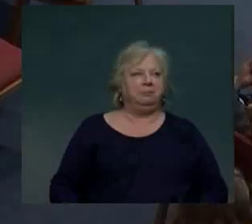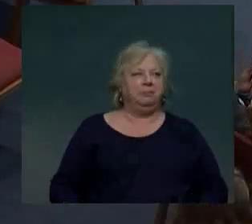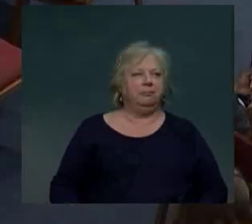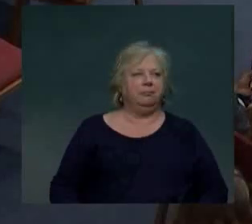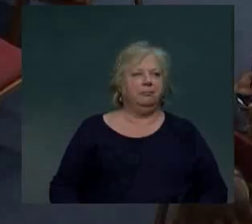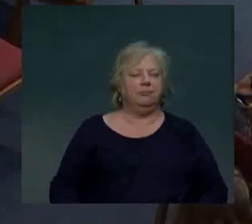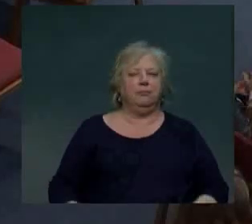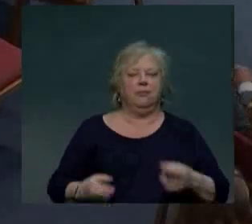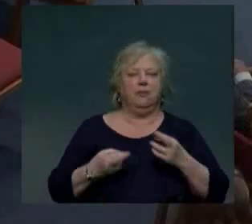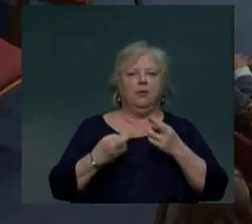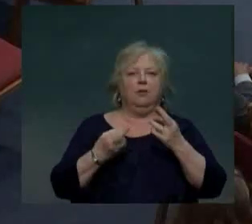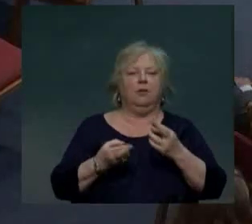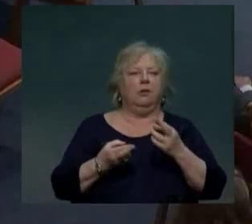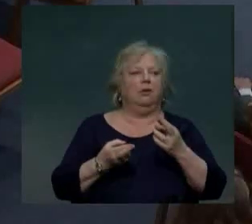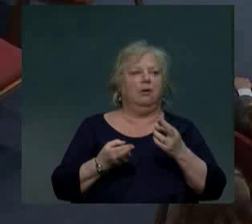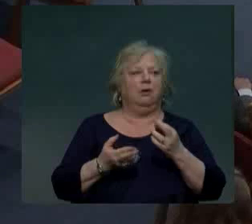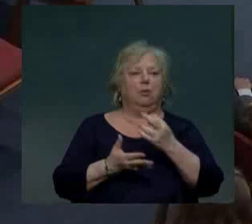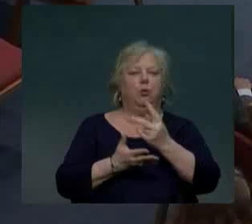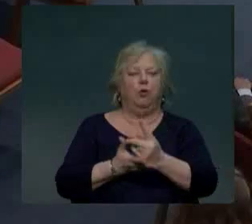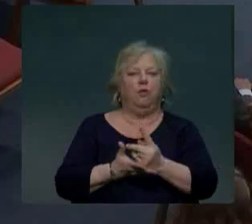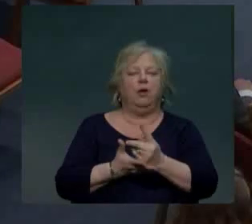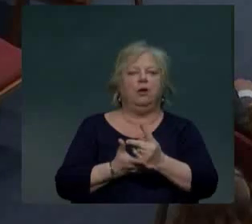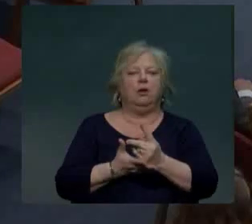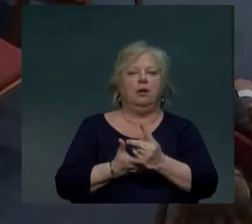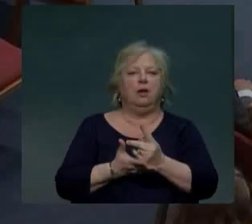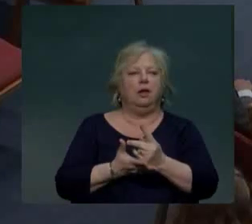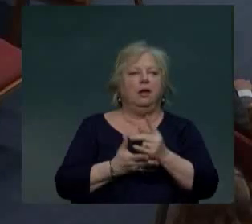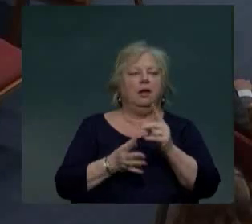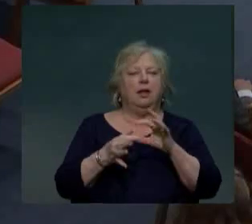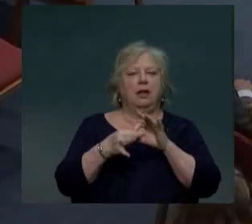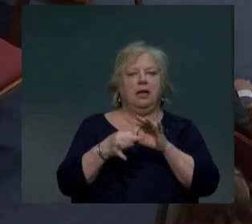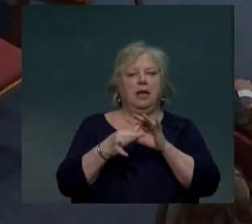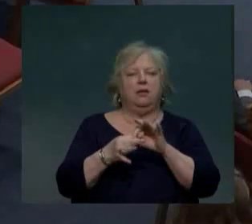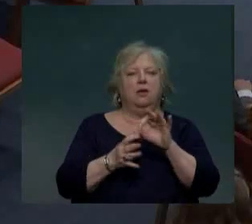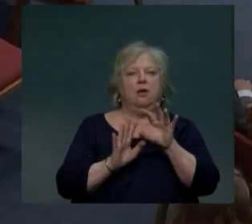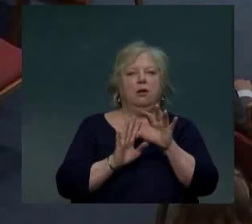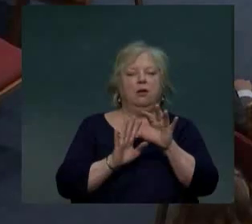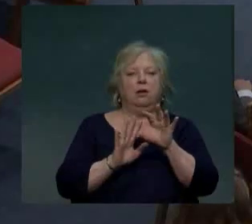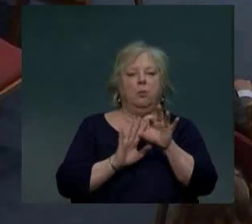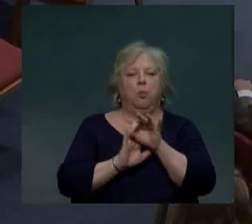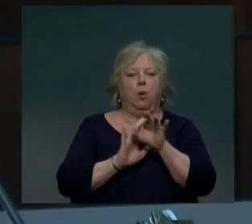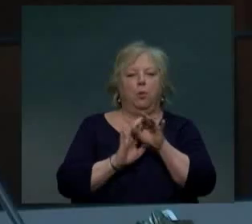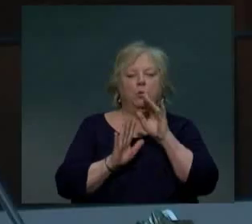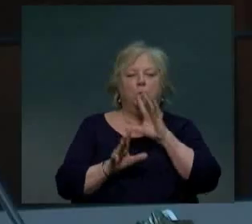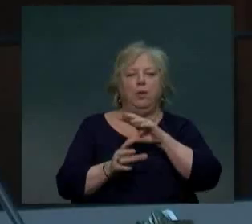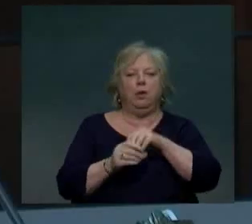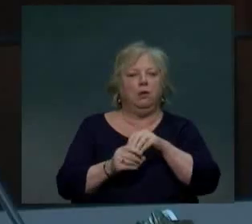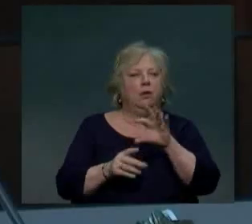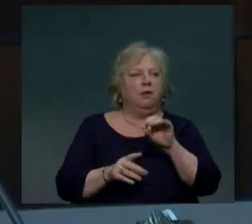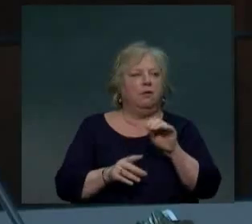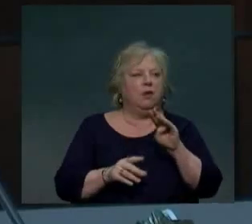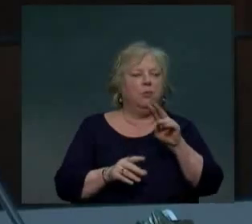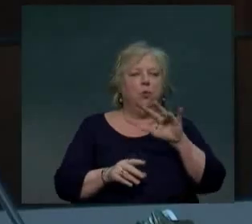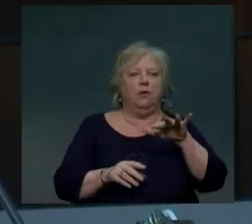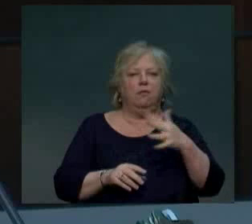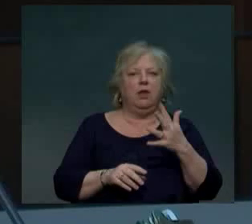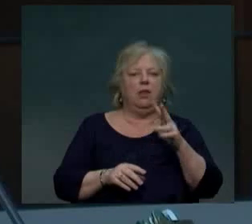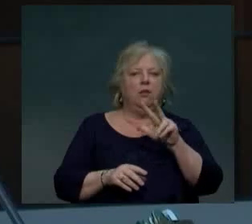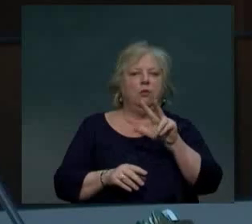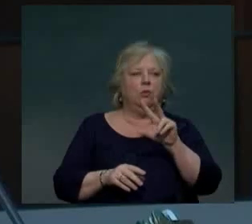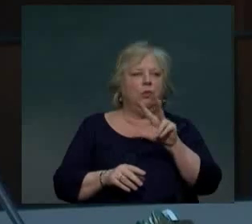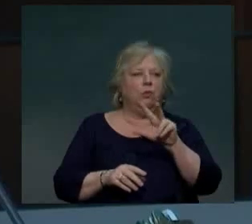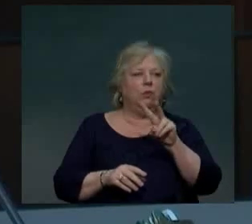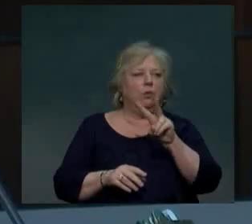A resolution approving the liaison appointments will be included on the February 5th, 2019 Board